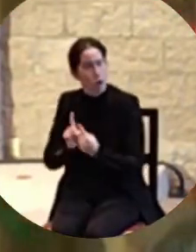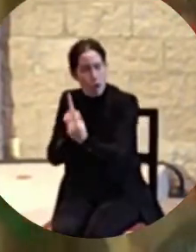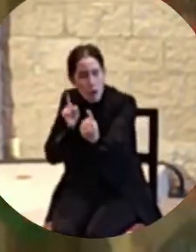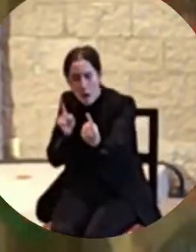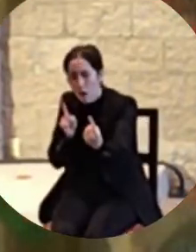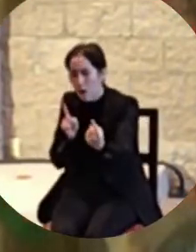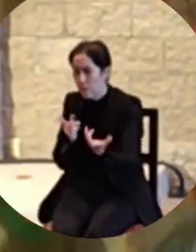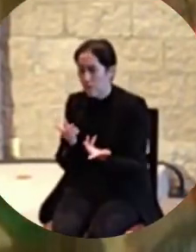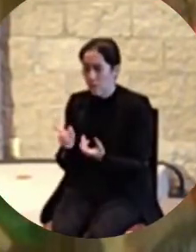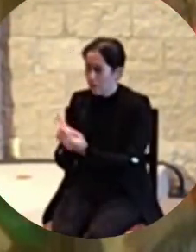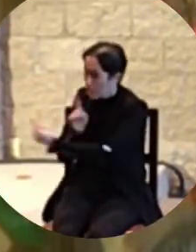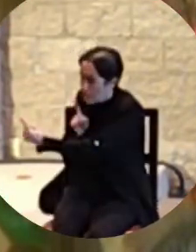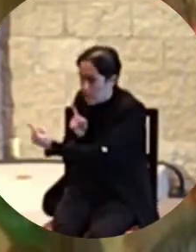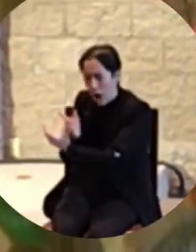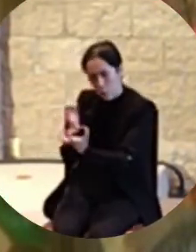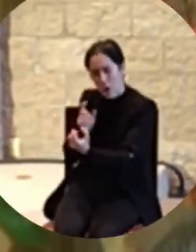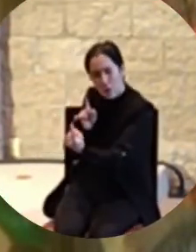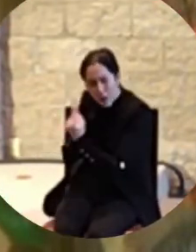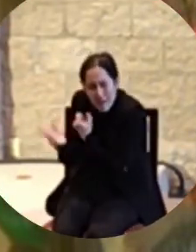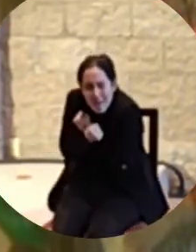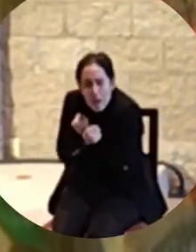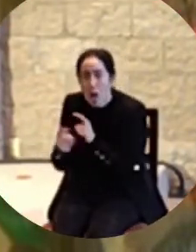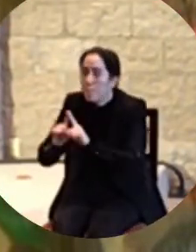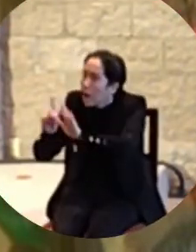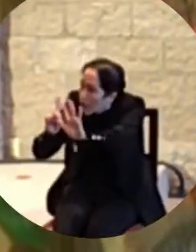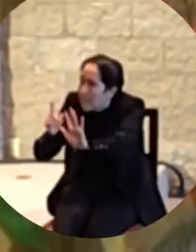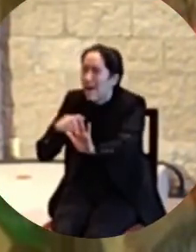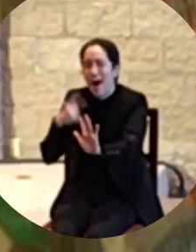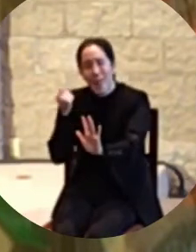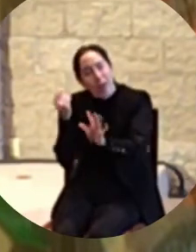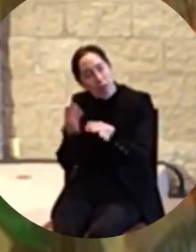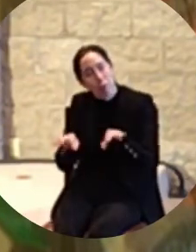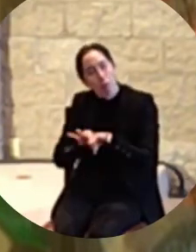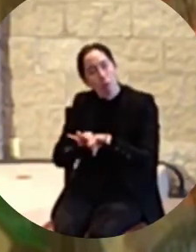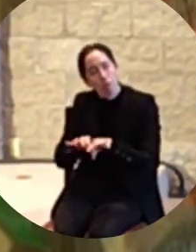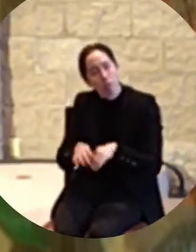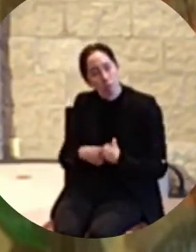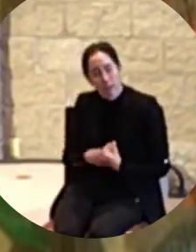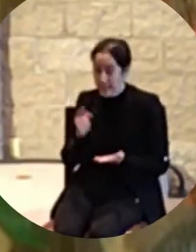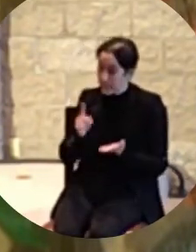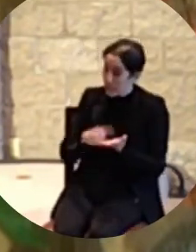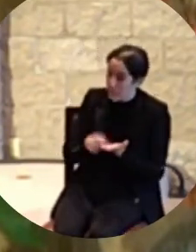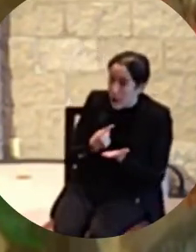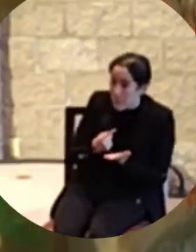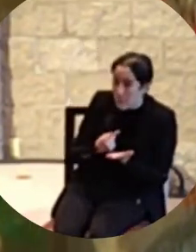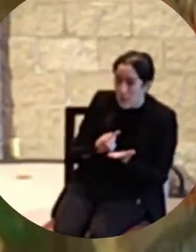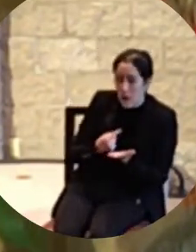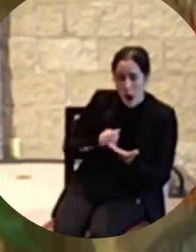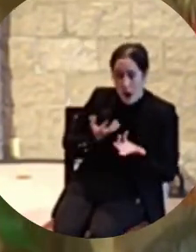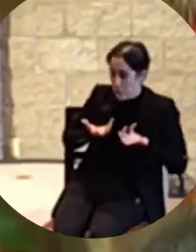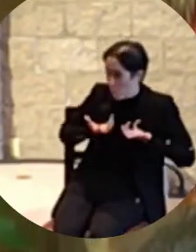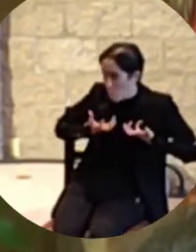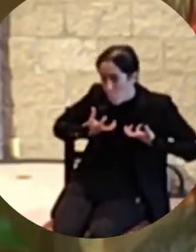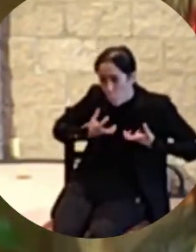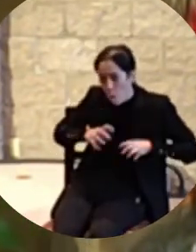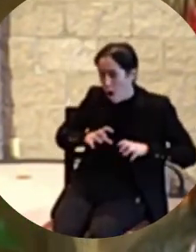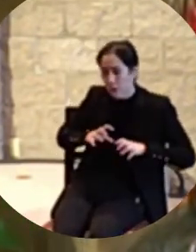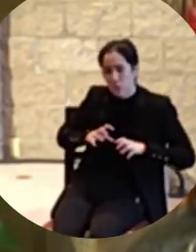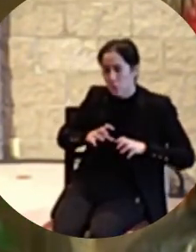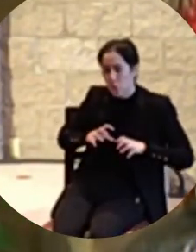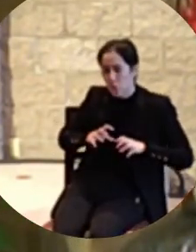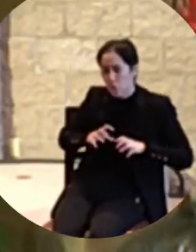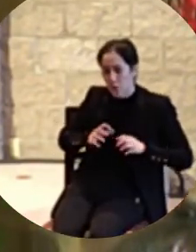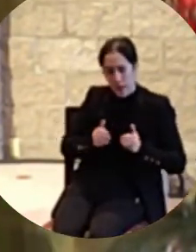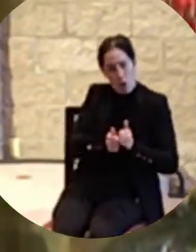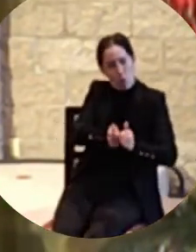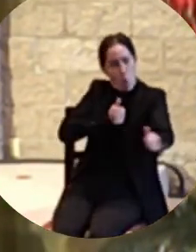beautiful musicians, but I know how important it is. Sometimes I don't want to refrain from hugging. I'm the biggest